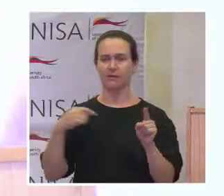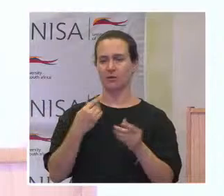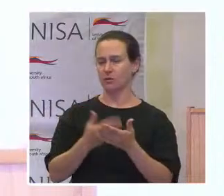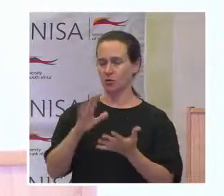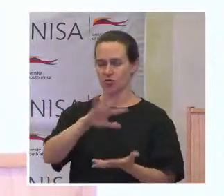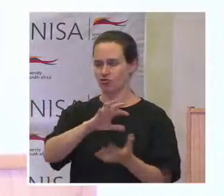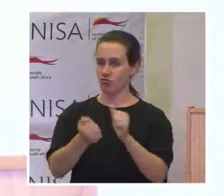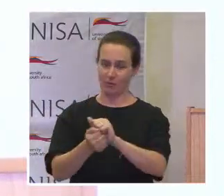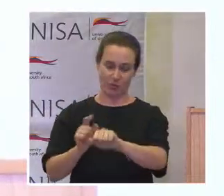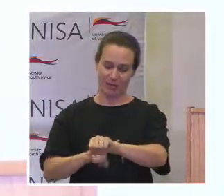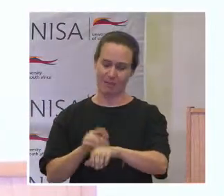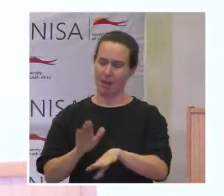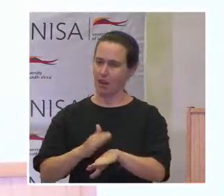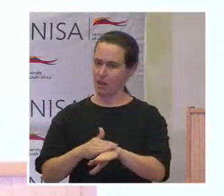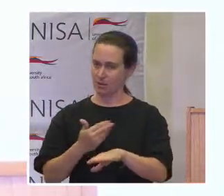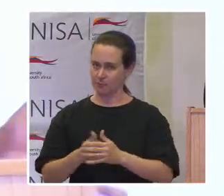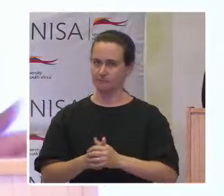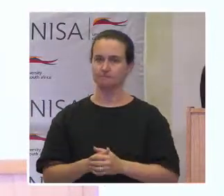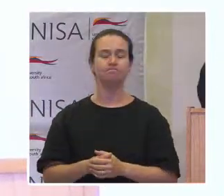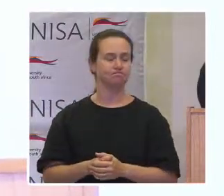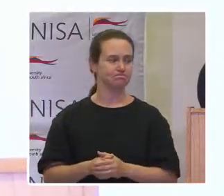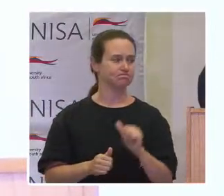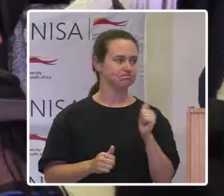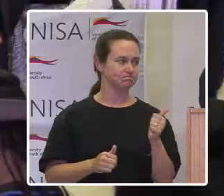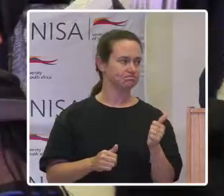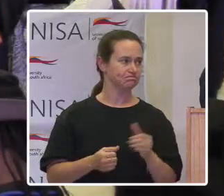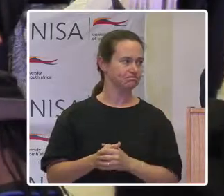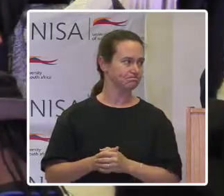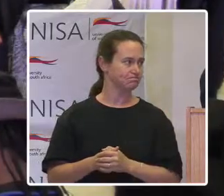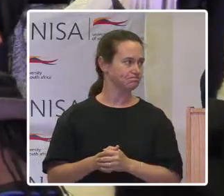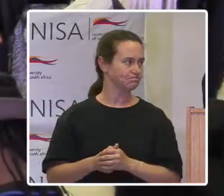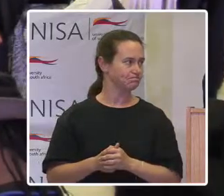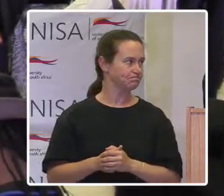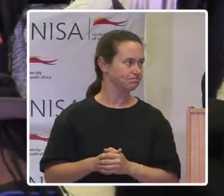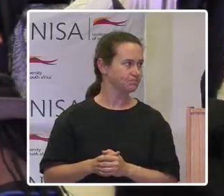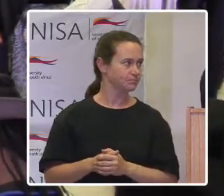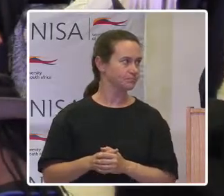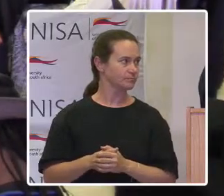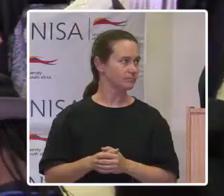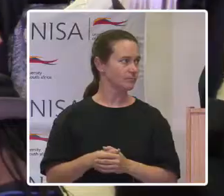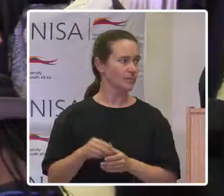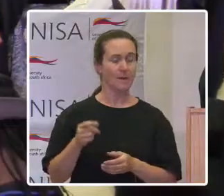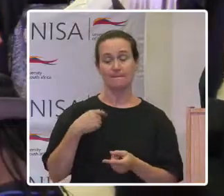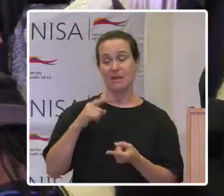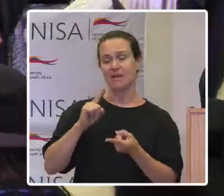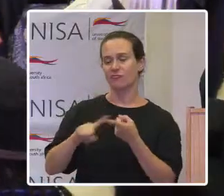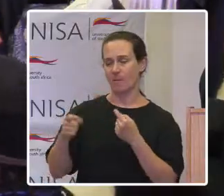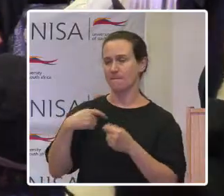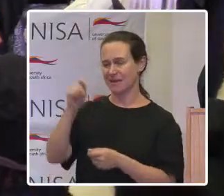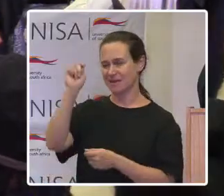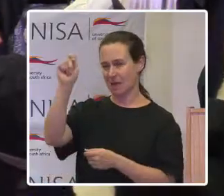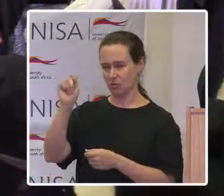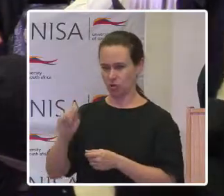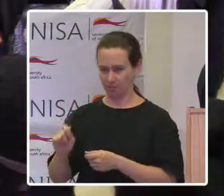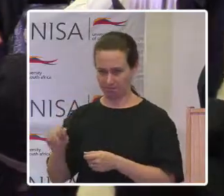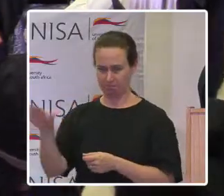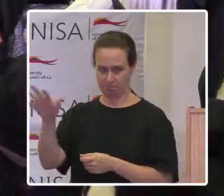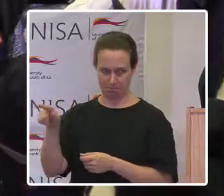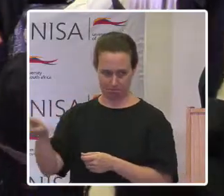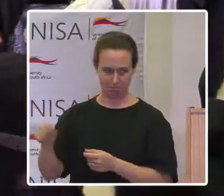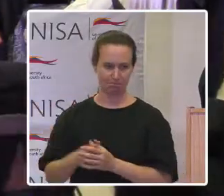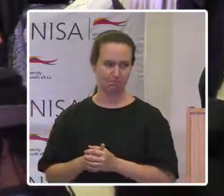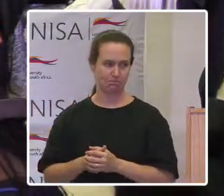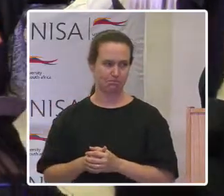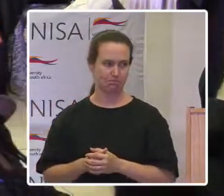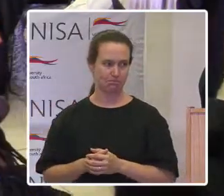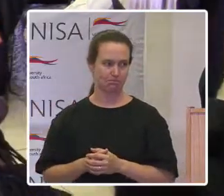it up. We're running out of time. Yeah, all right. Originally, I'm also from a township. And,